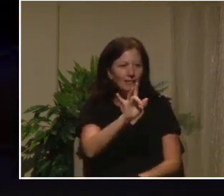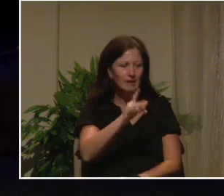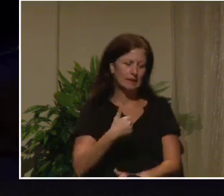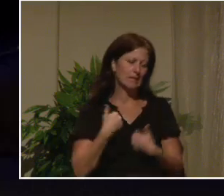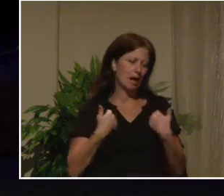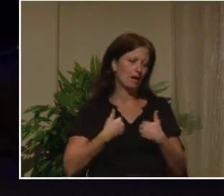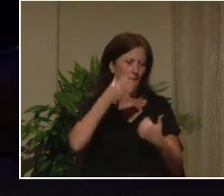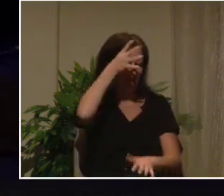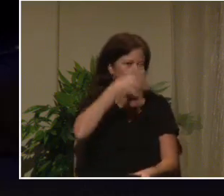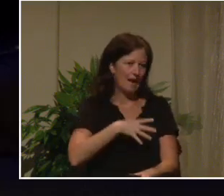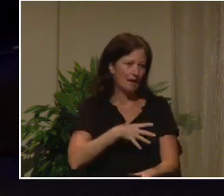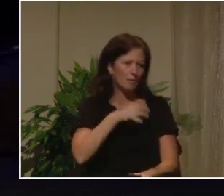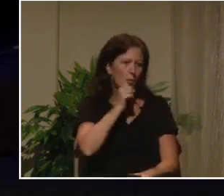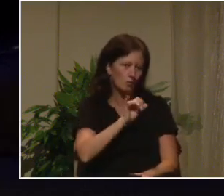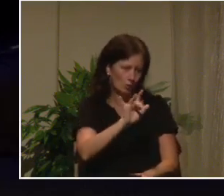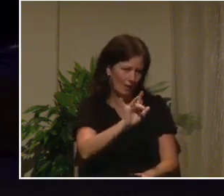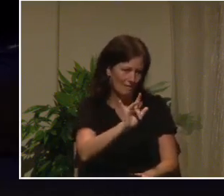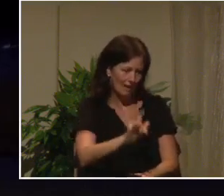man.